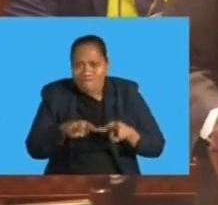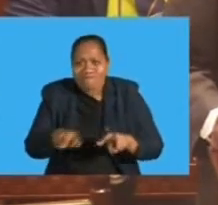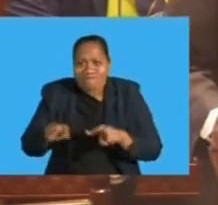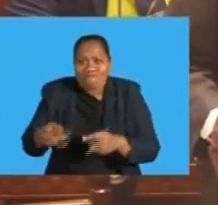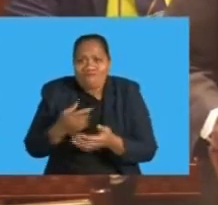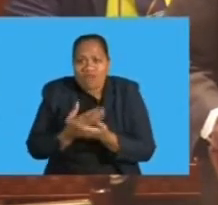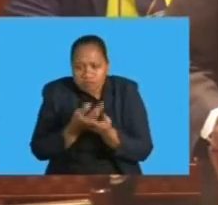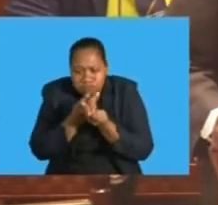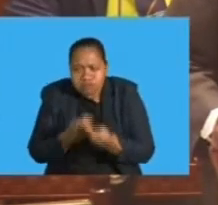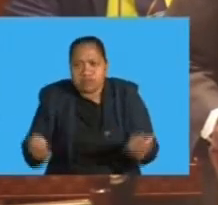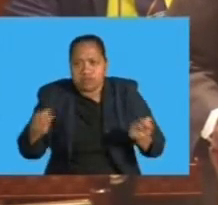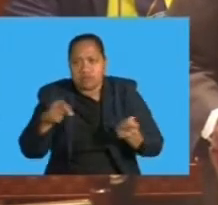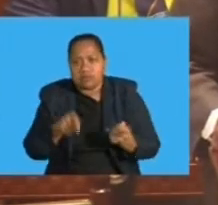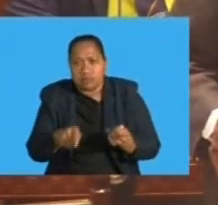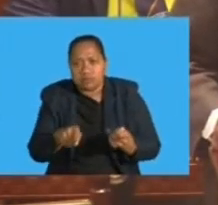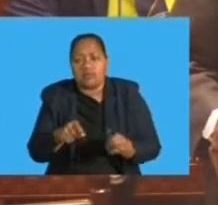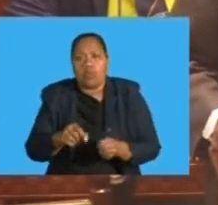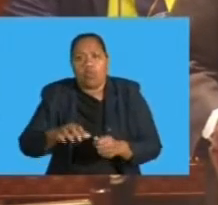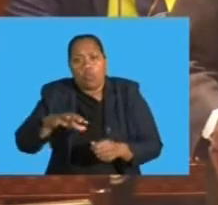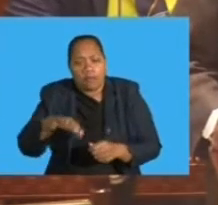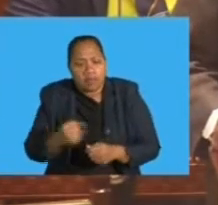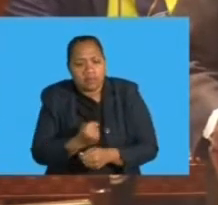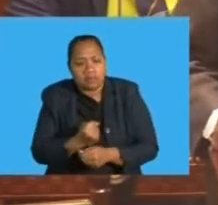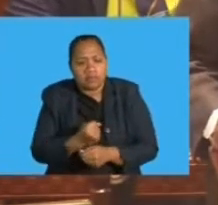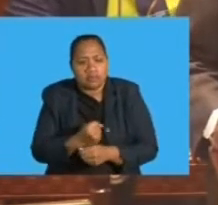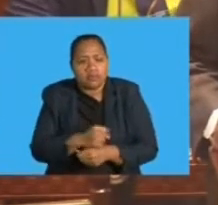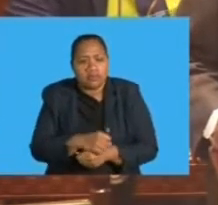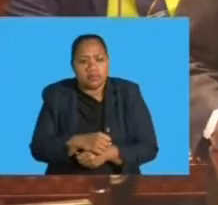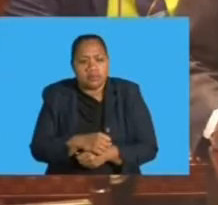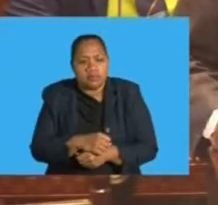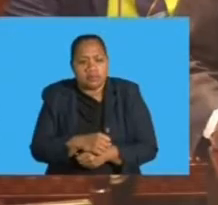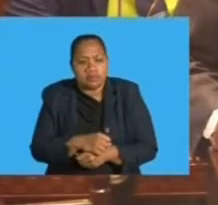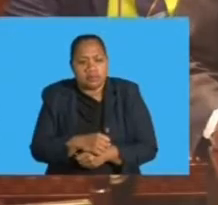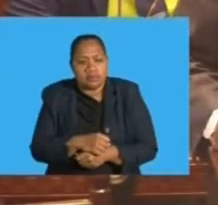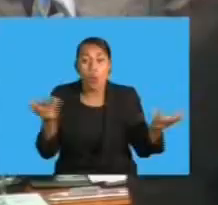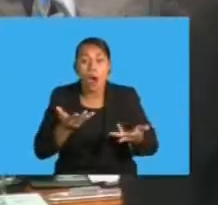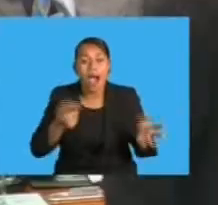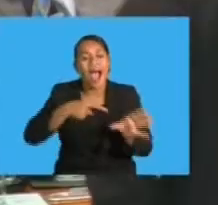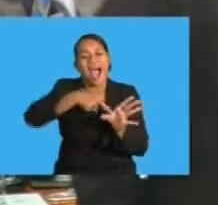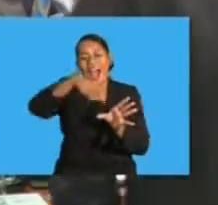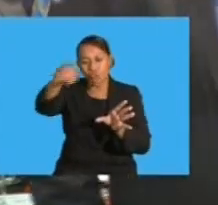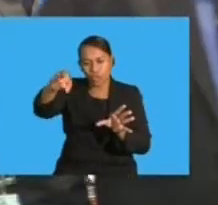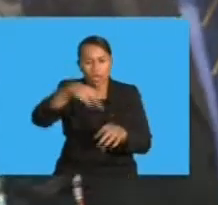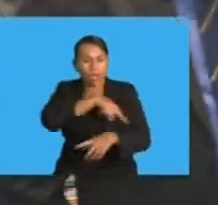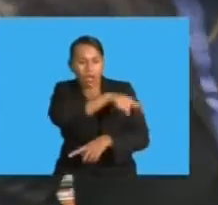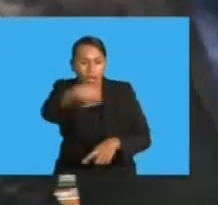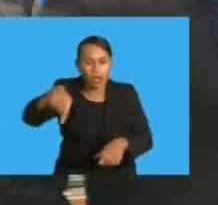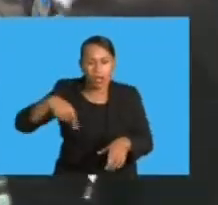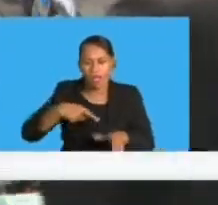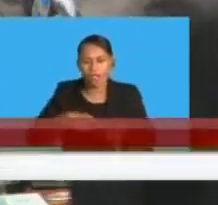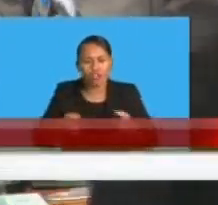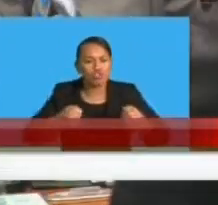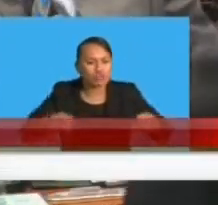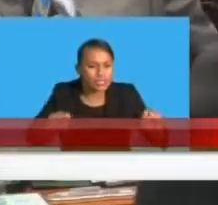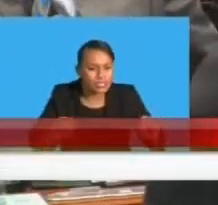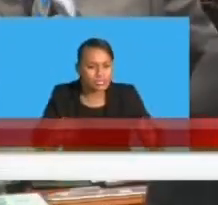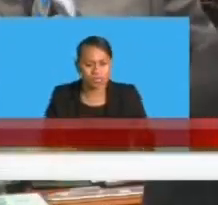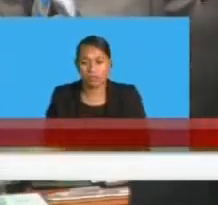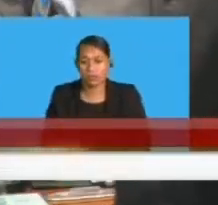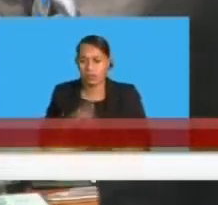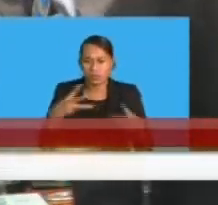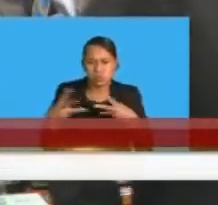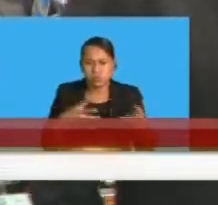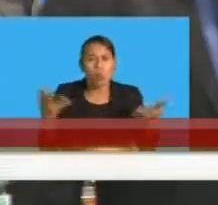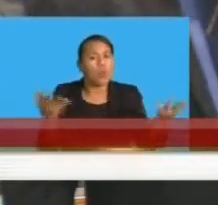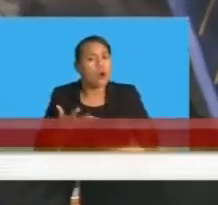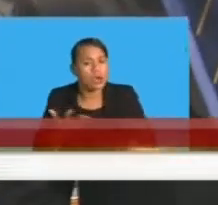way and who must face the fullest brunt of the law. The battlefield is out there in the schools.